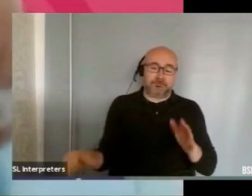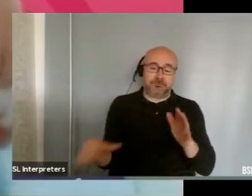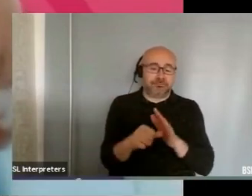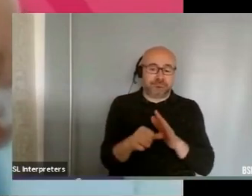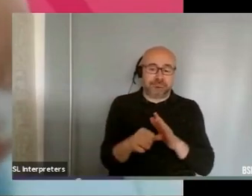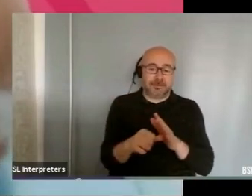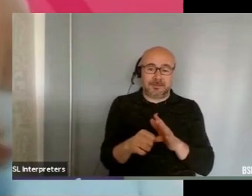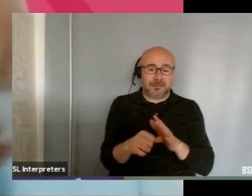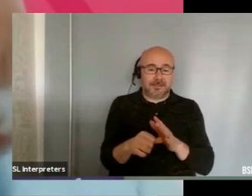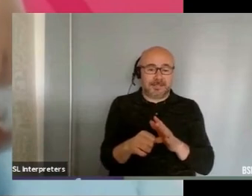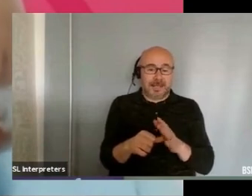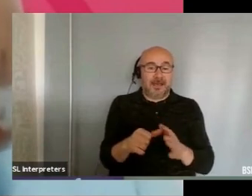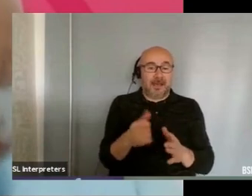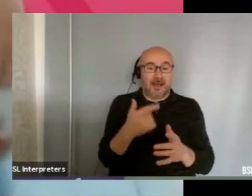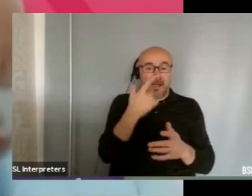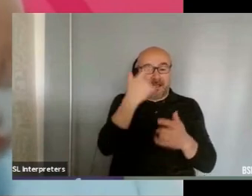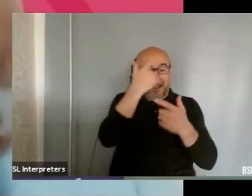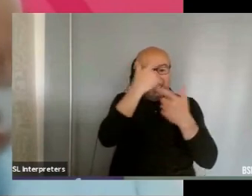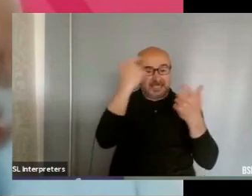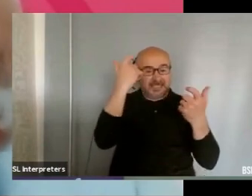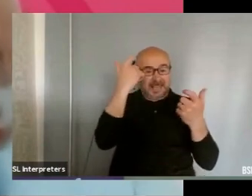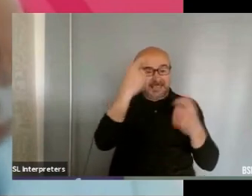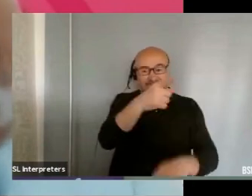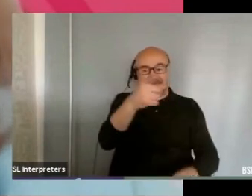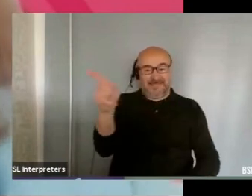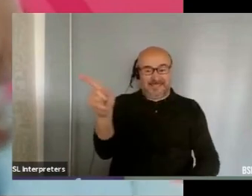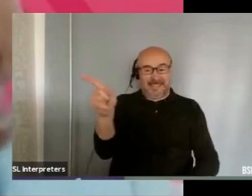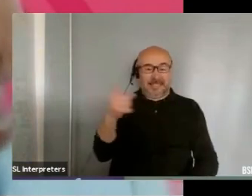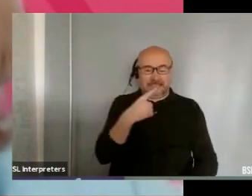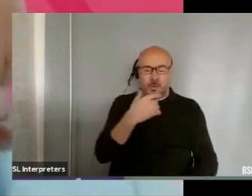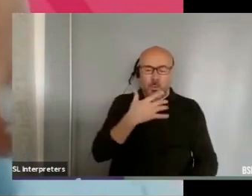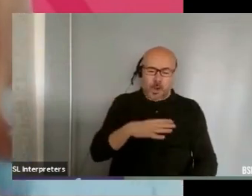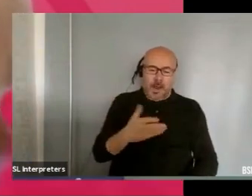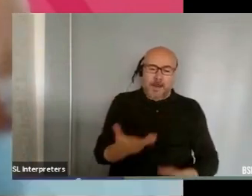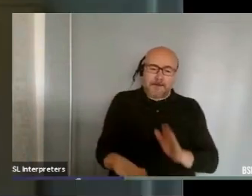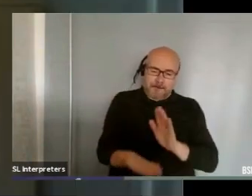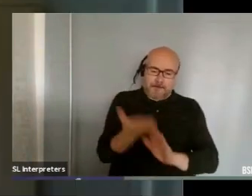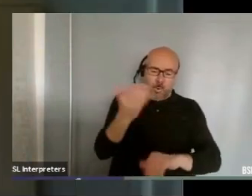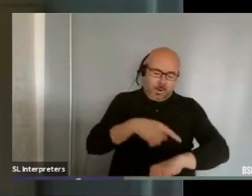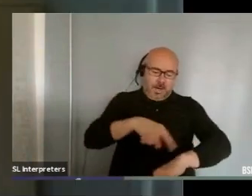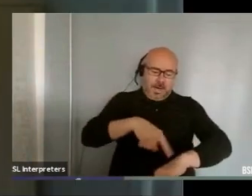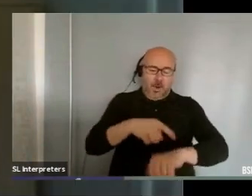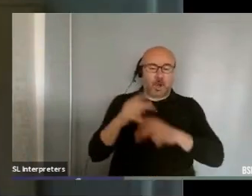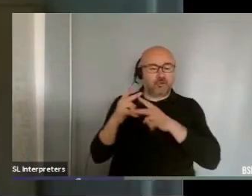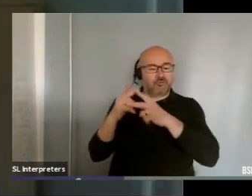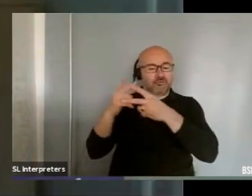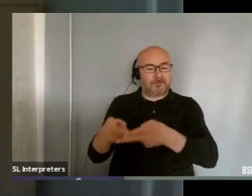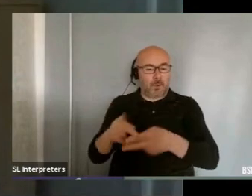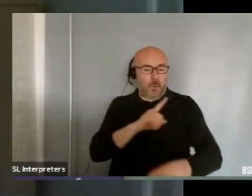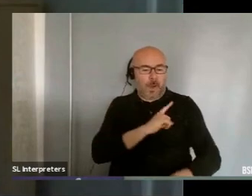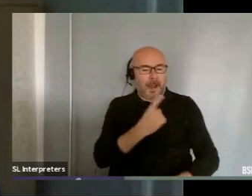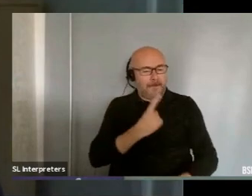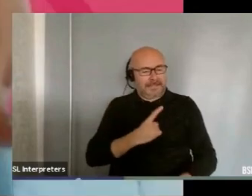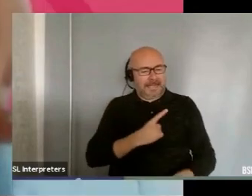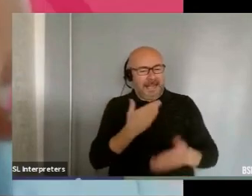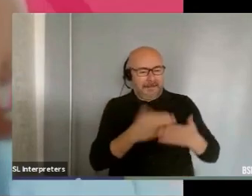it makes totally logical sense that that's what people would say. And having been a carer for my mum,